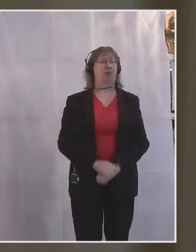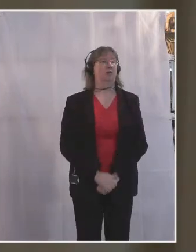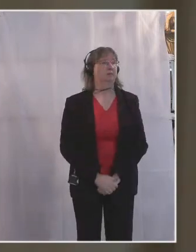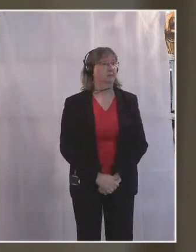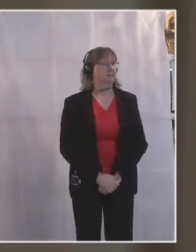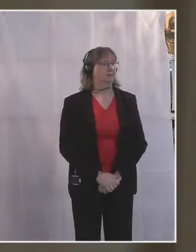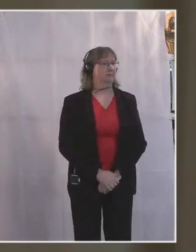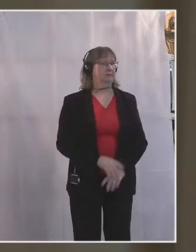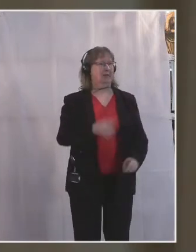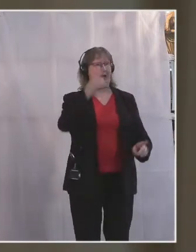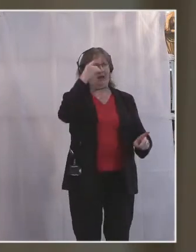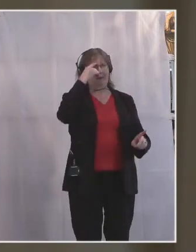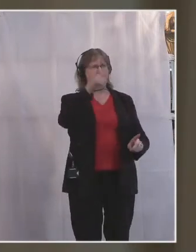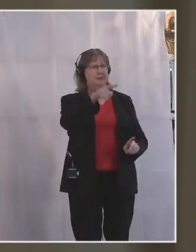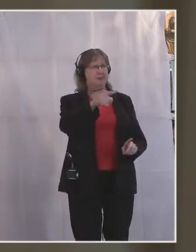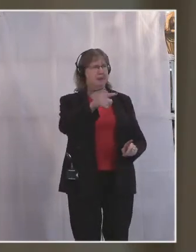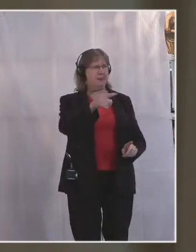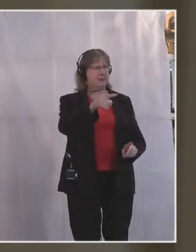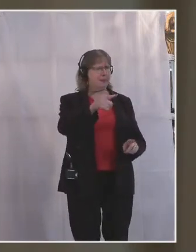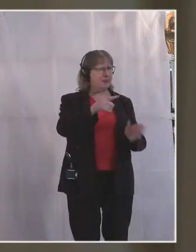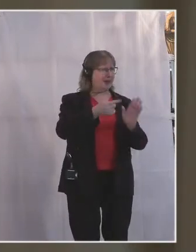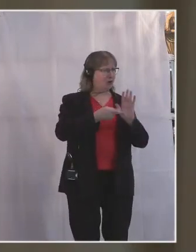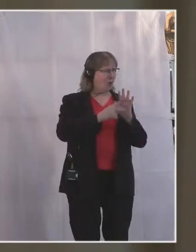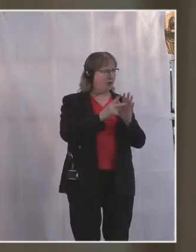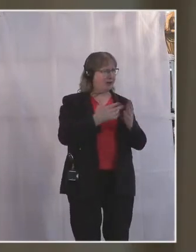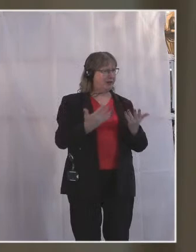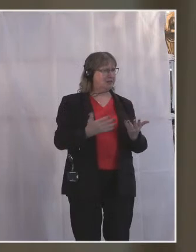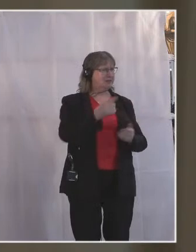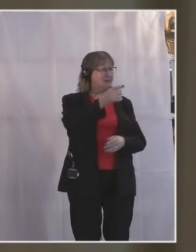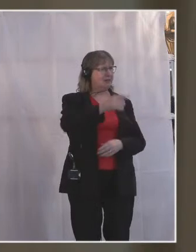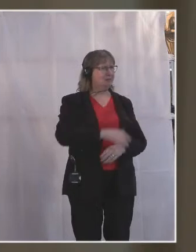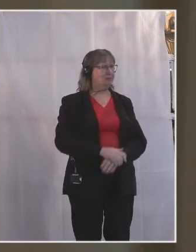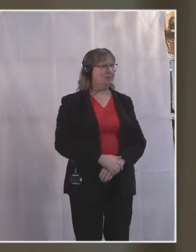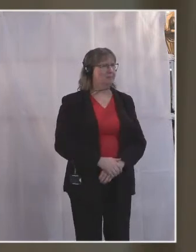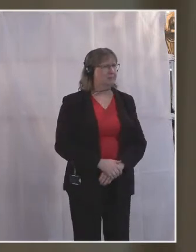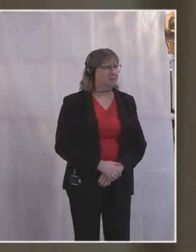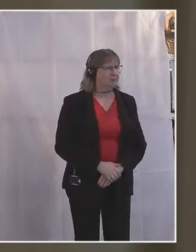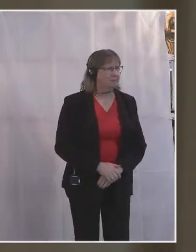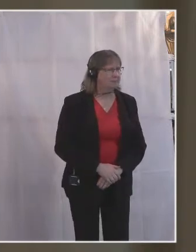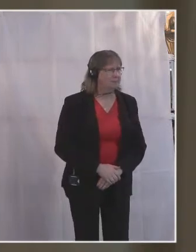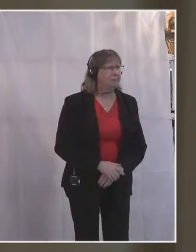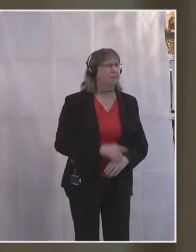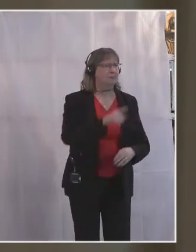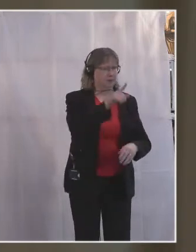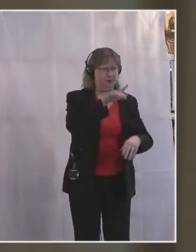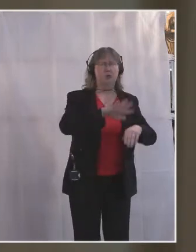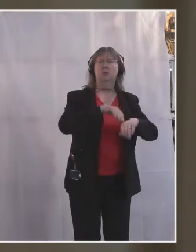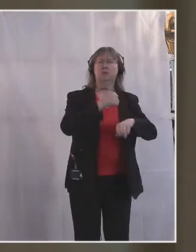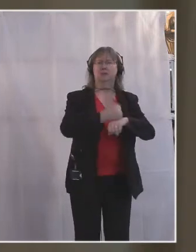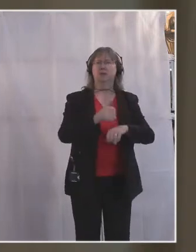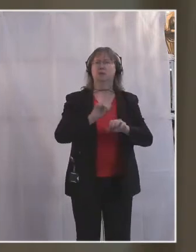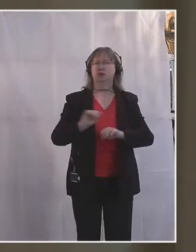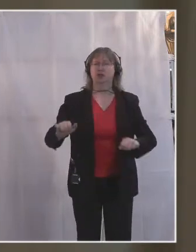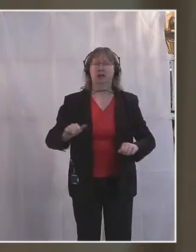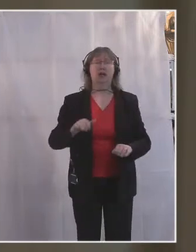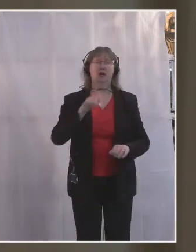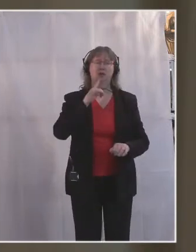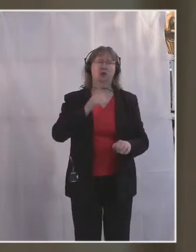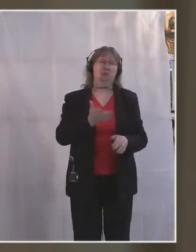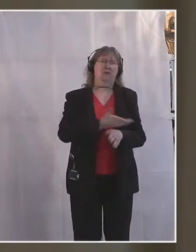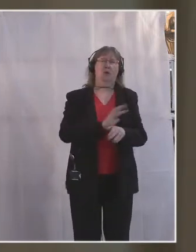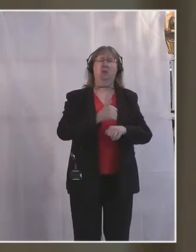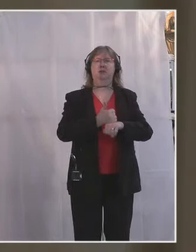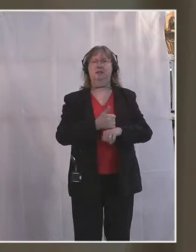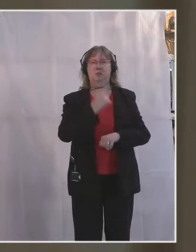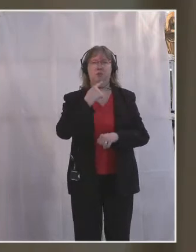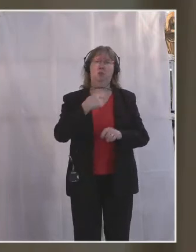which I think are coming into the room right now. And while we're doing that, I will just say a few words about the panel